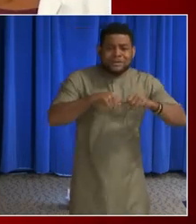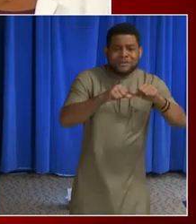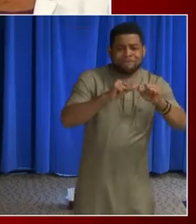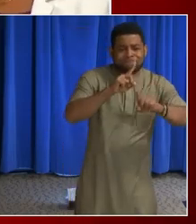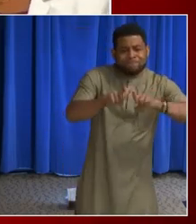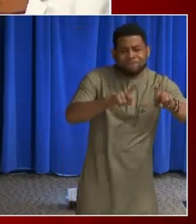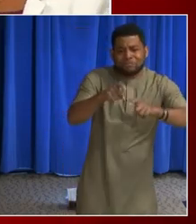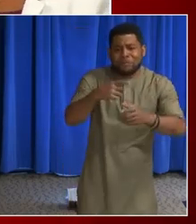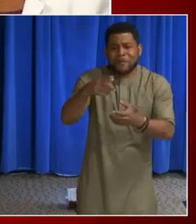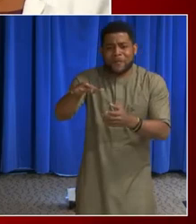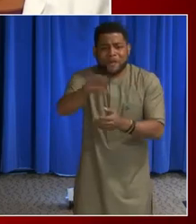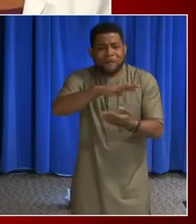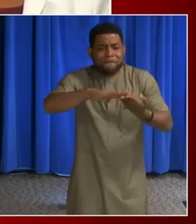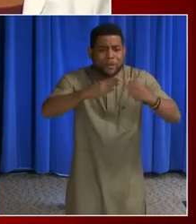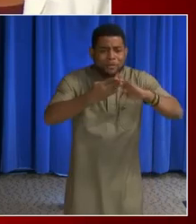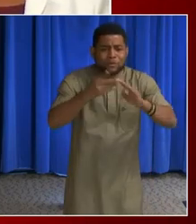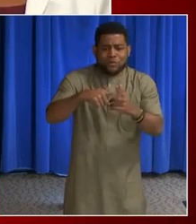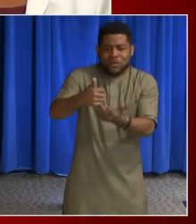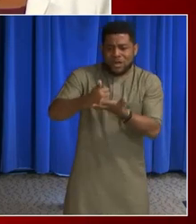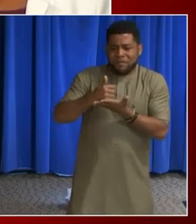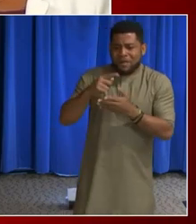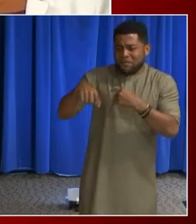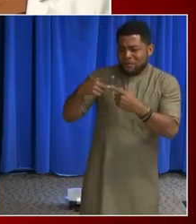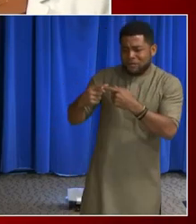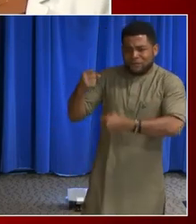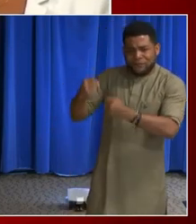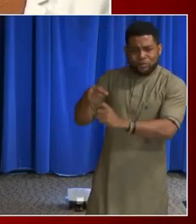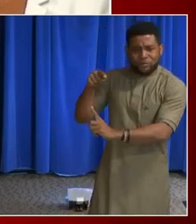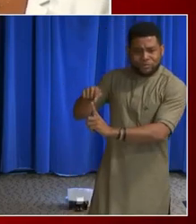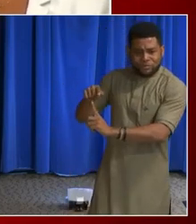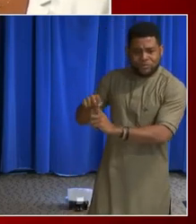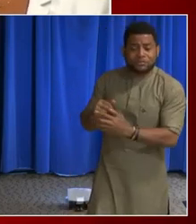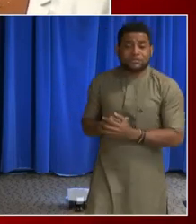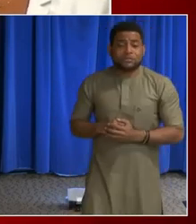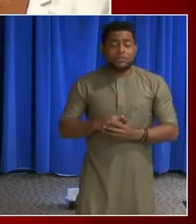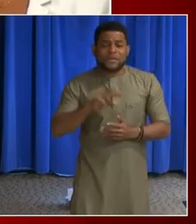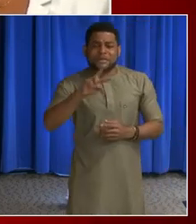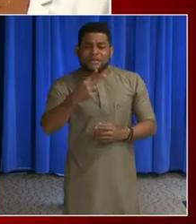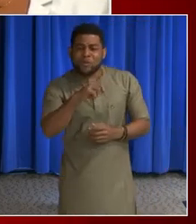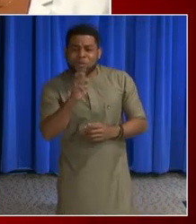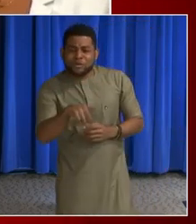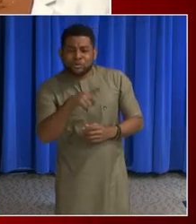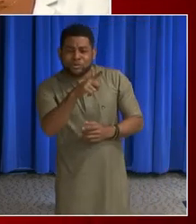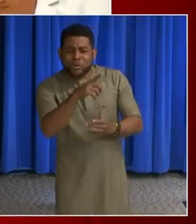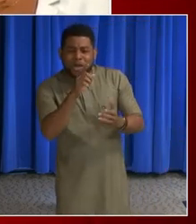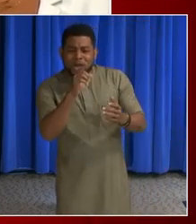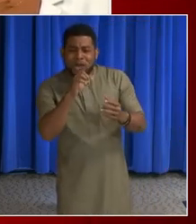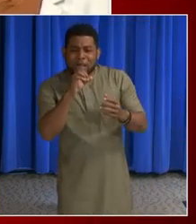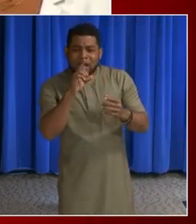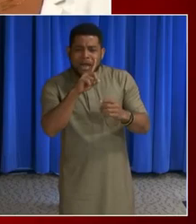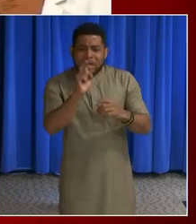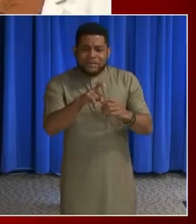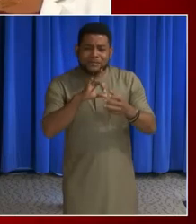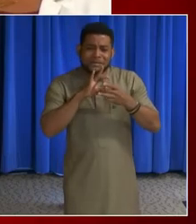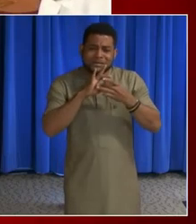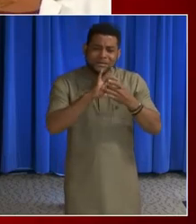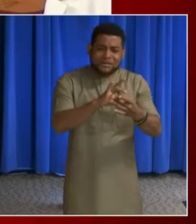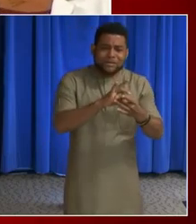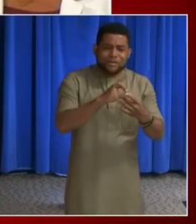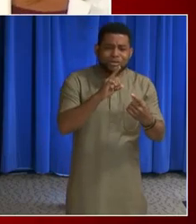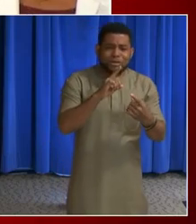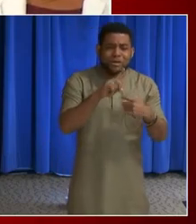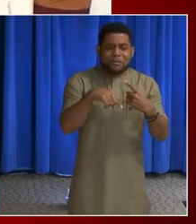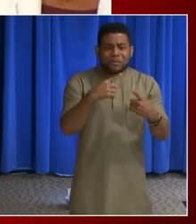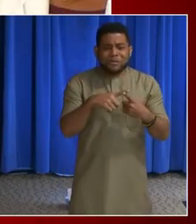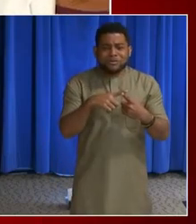space. The second question that you asked was about in terms of what was it about the what